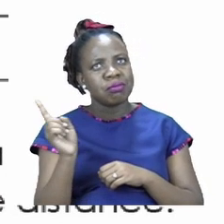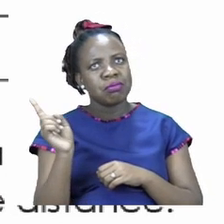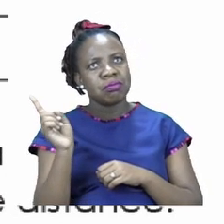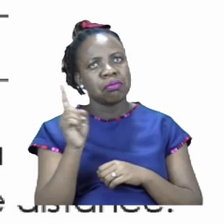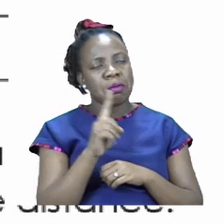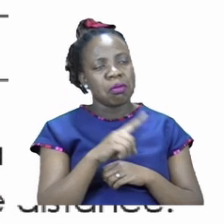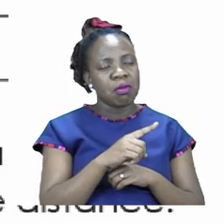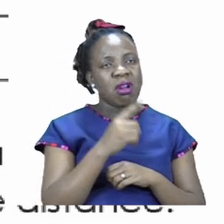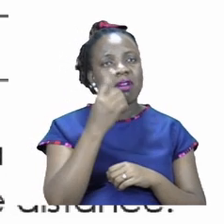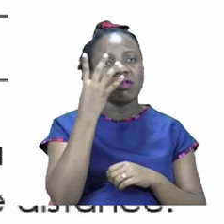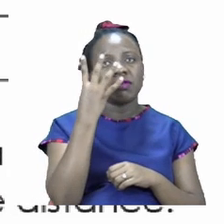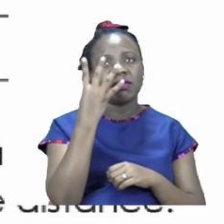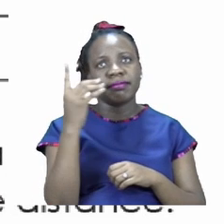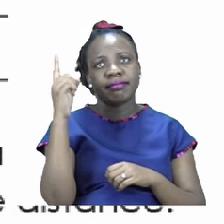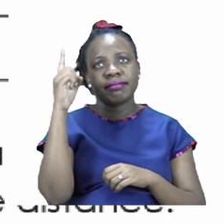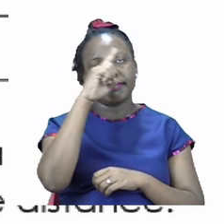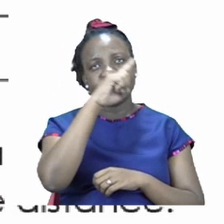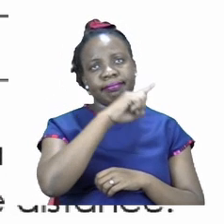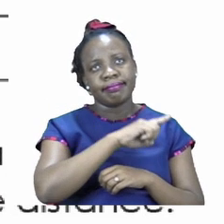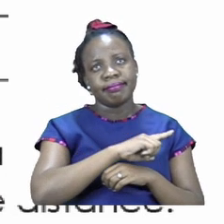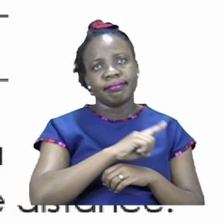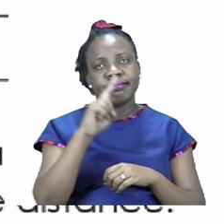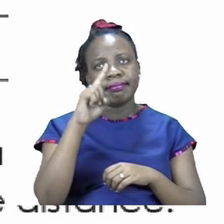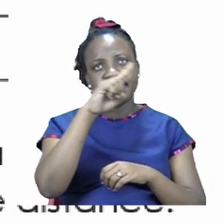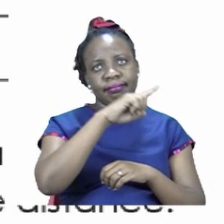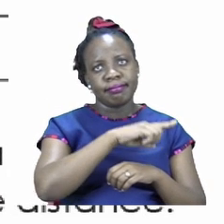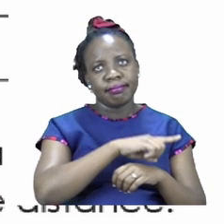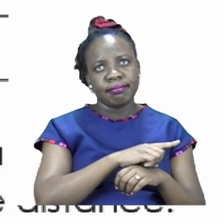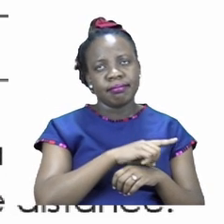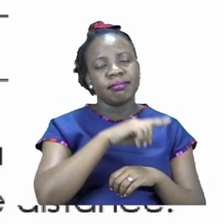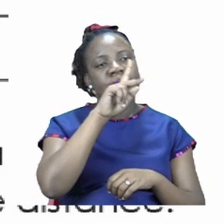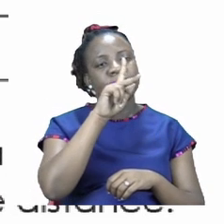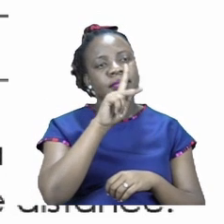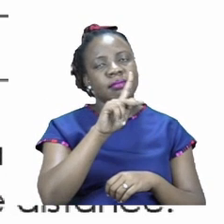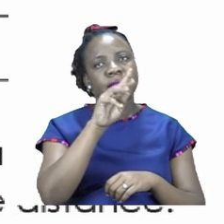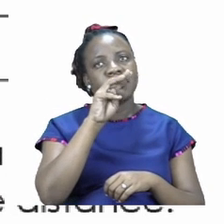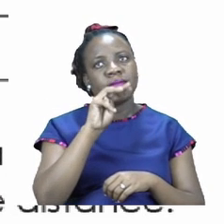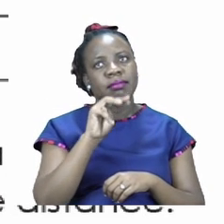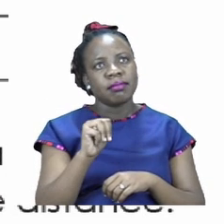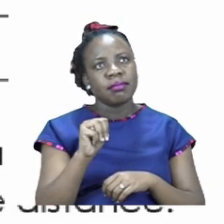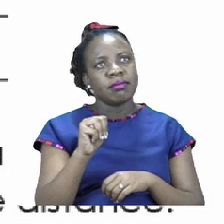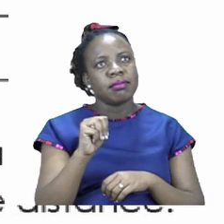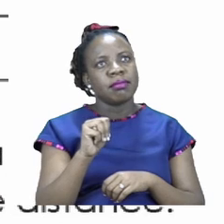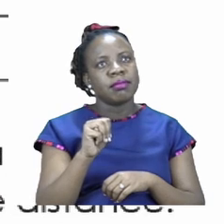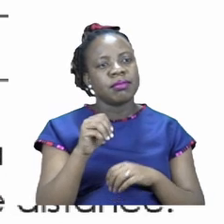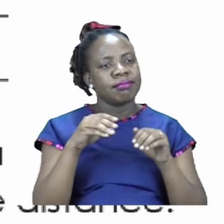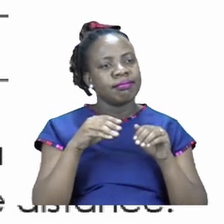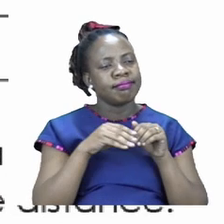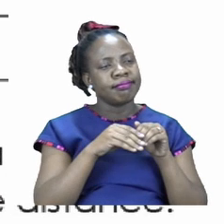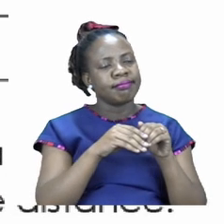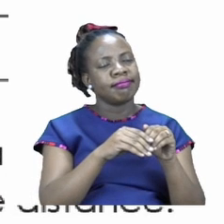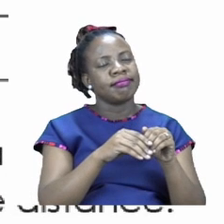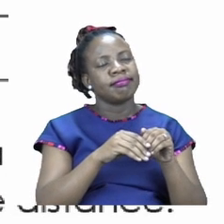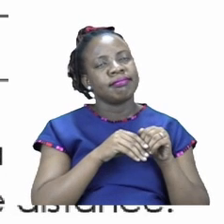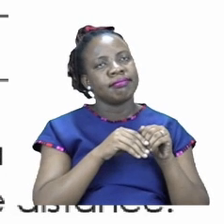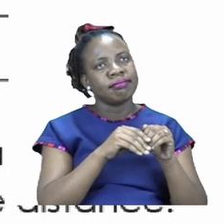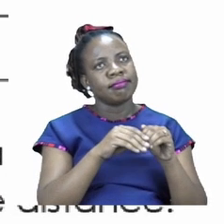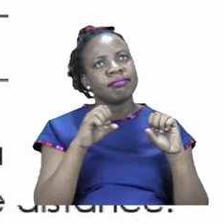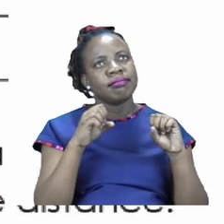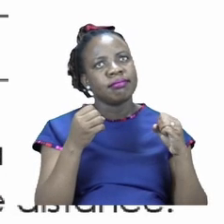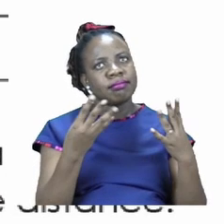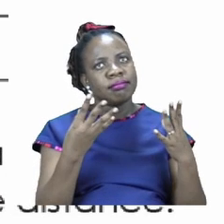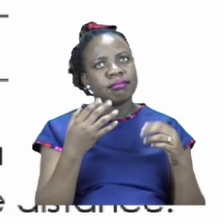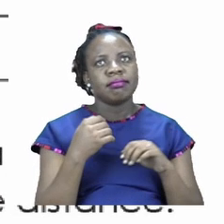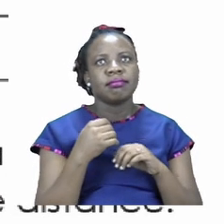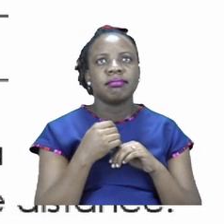she traveled? Now, there are quite a few numbers we have been given. We have been given the number 25, we